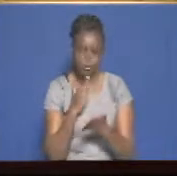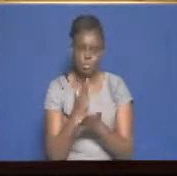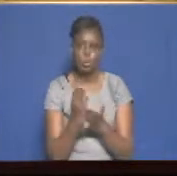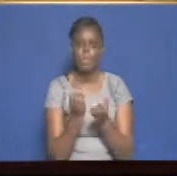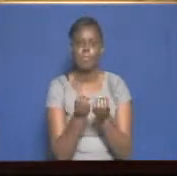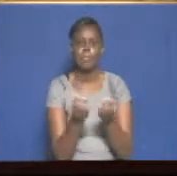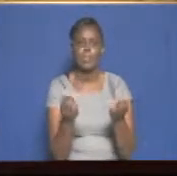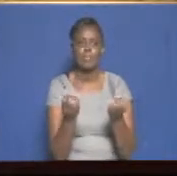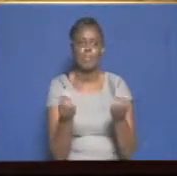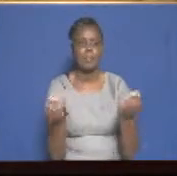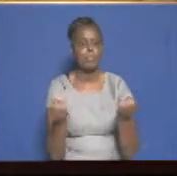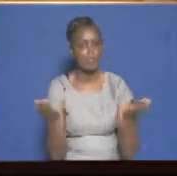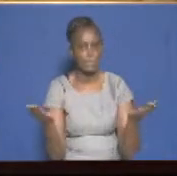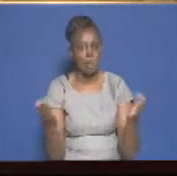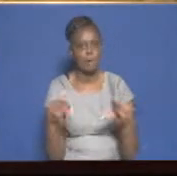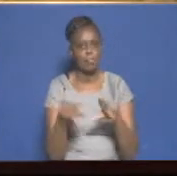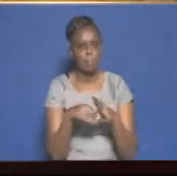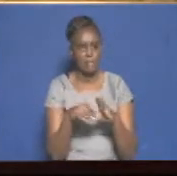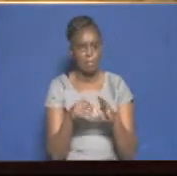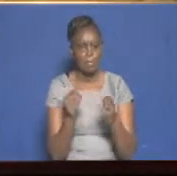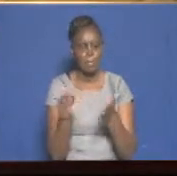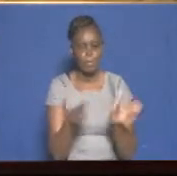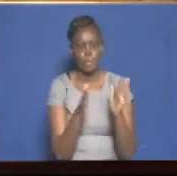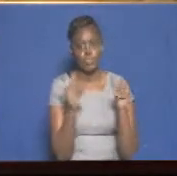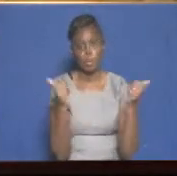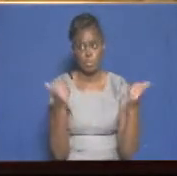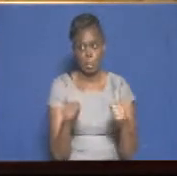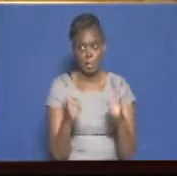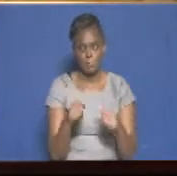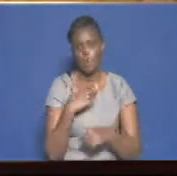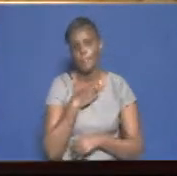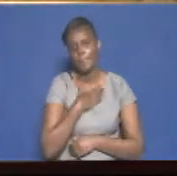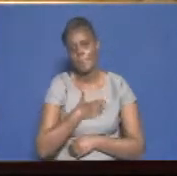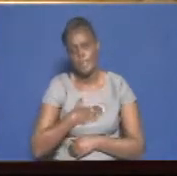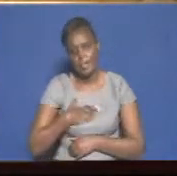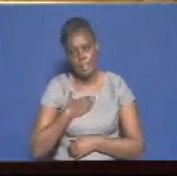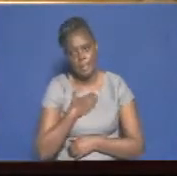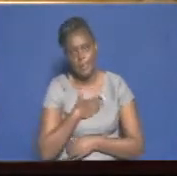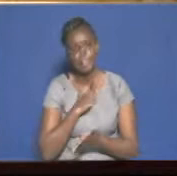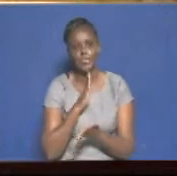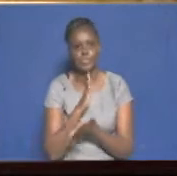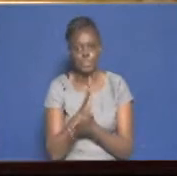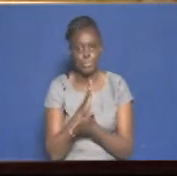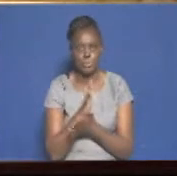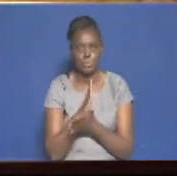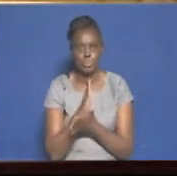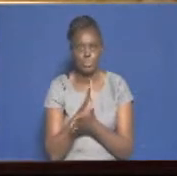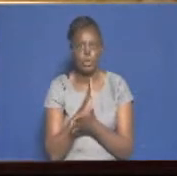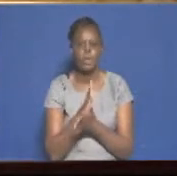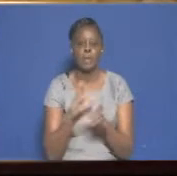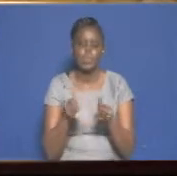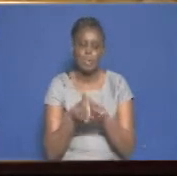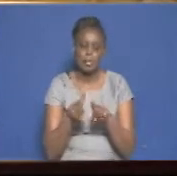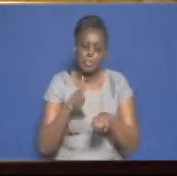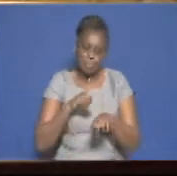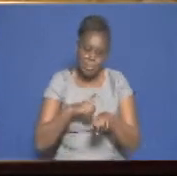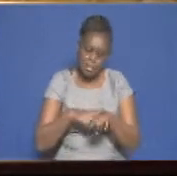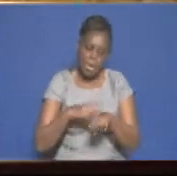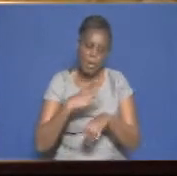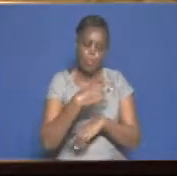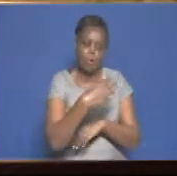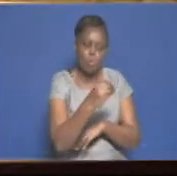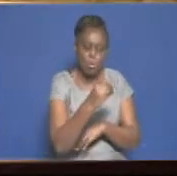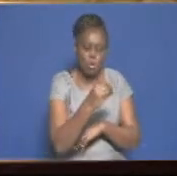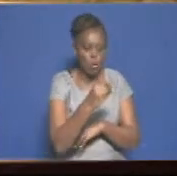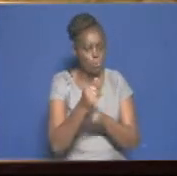you who might not have gotten the opportunity, please. I'm sure we can also find time to go and